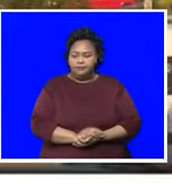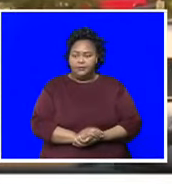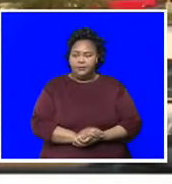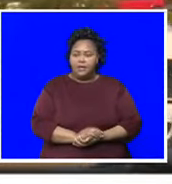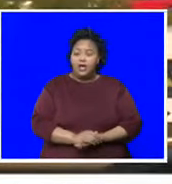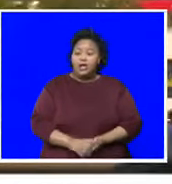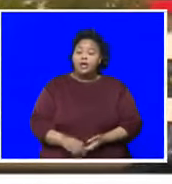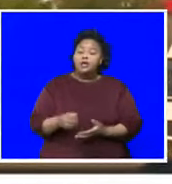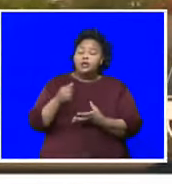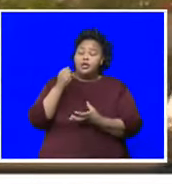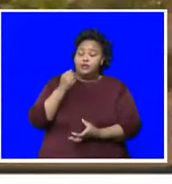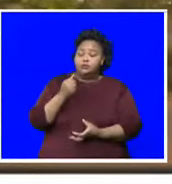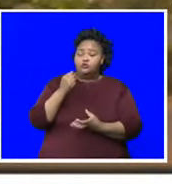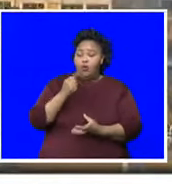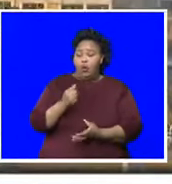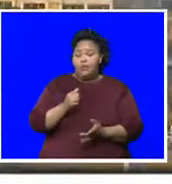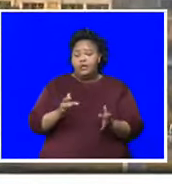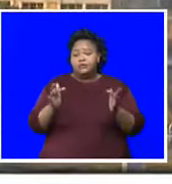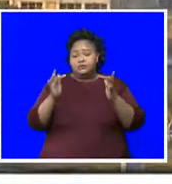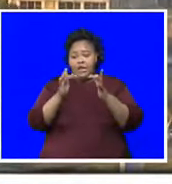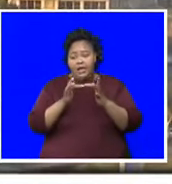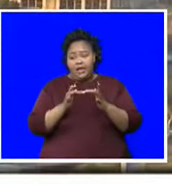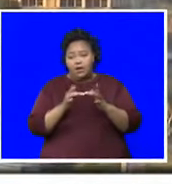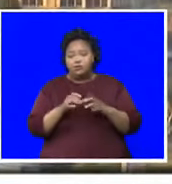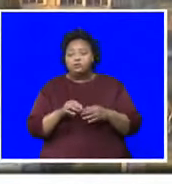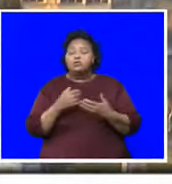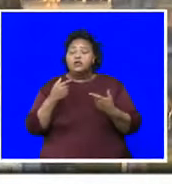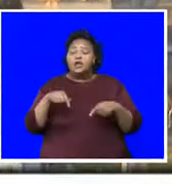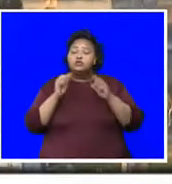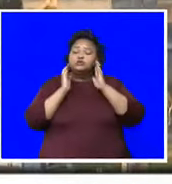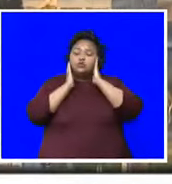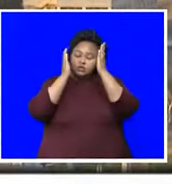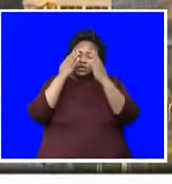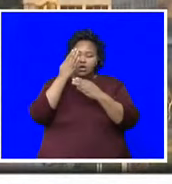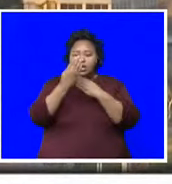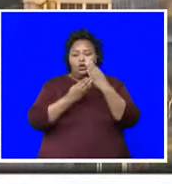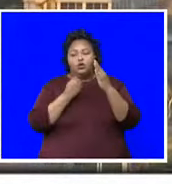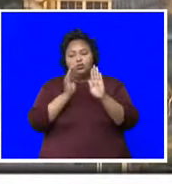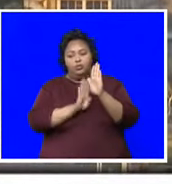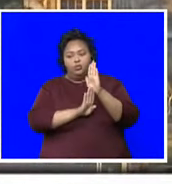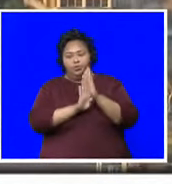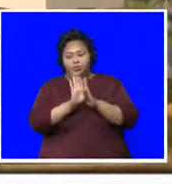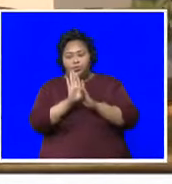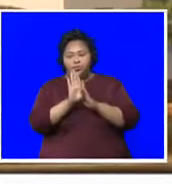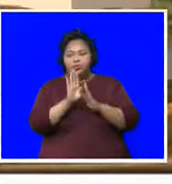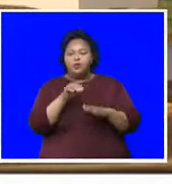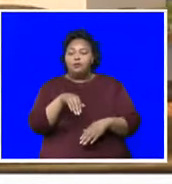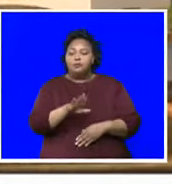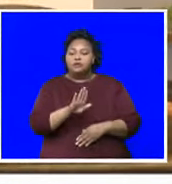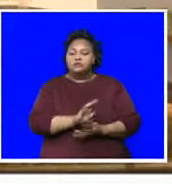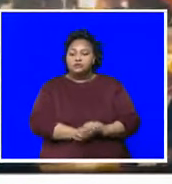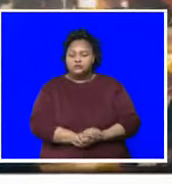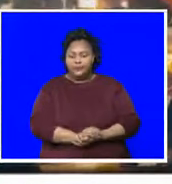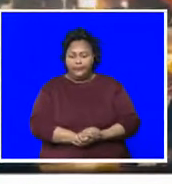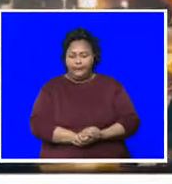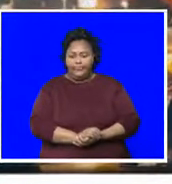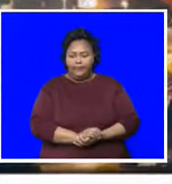and improving the economy of the country. Eswatini TV News, Ndomlangeni with Mbongwa Dube,